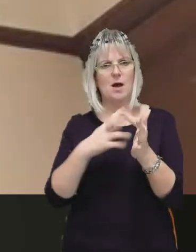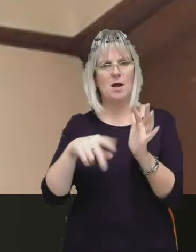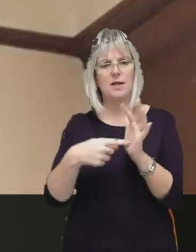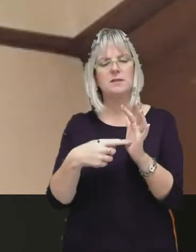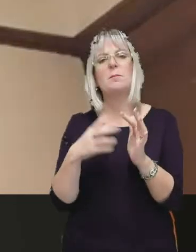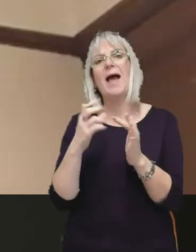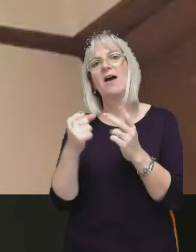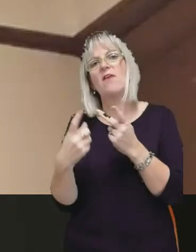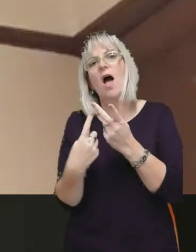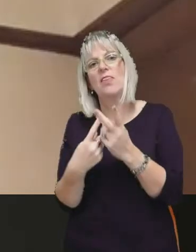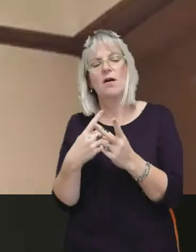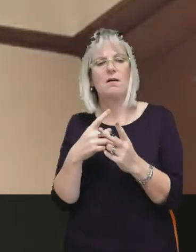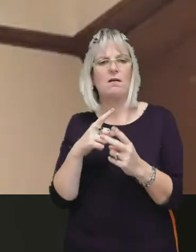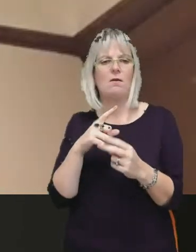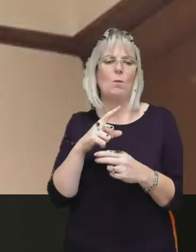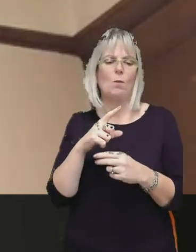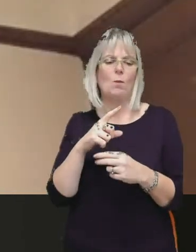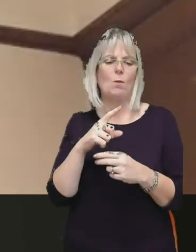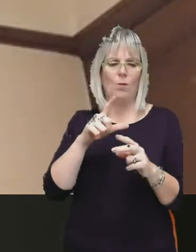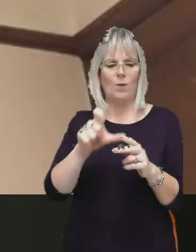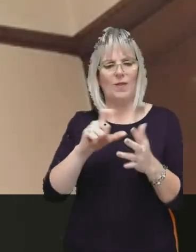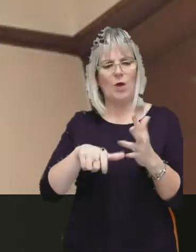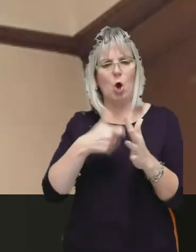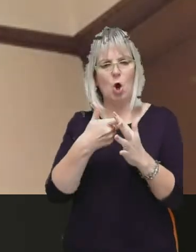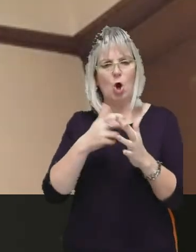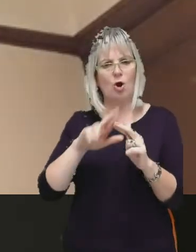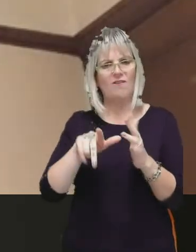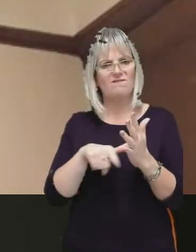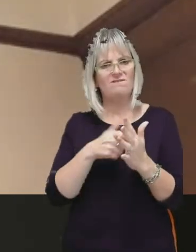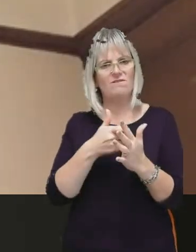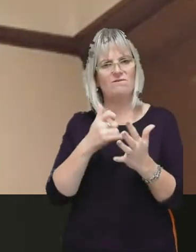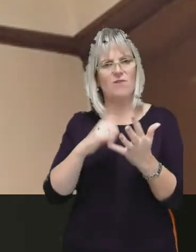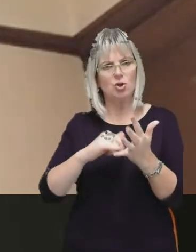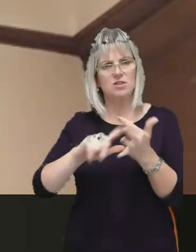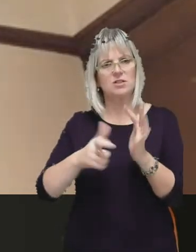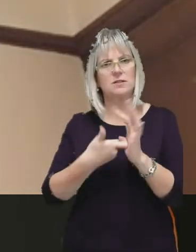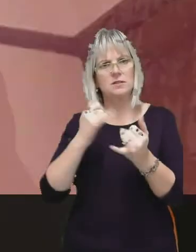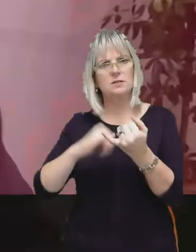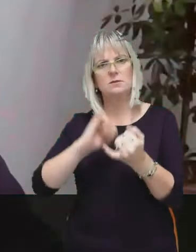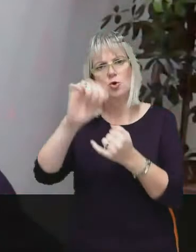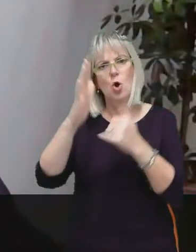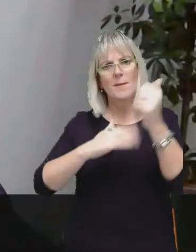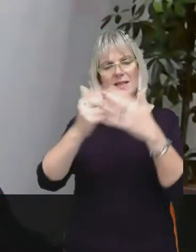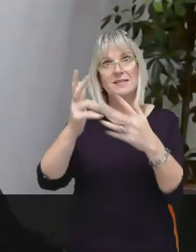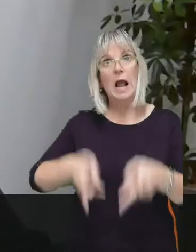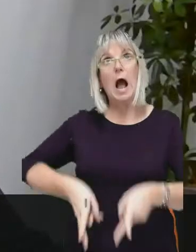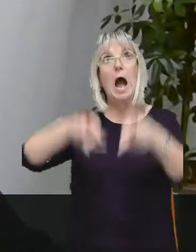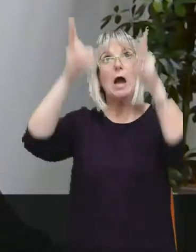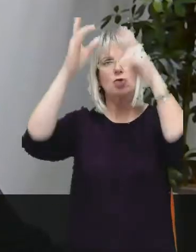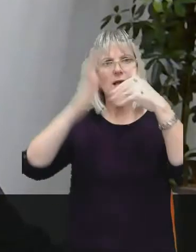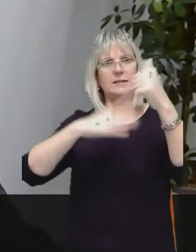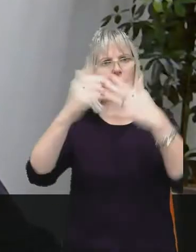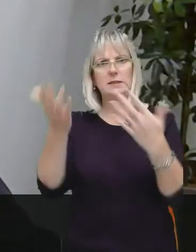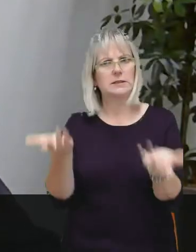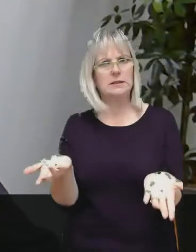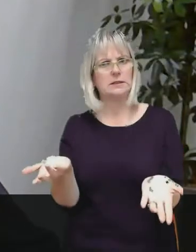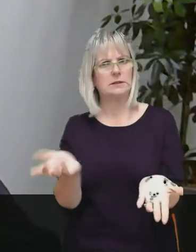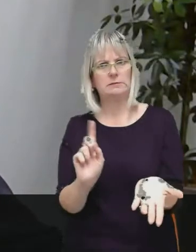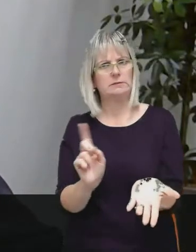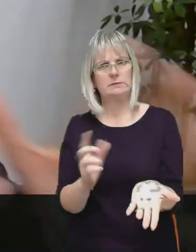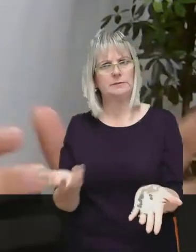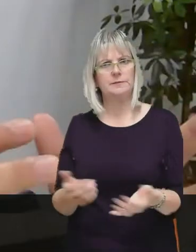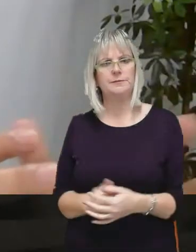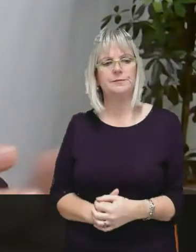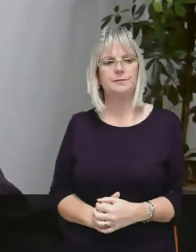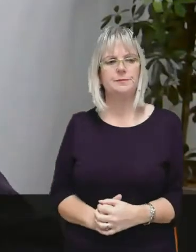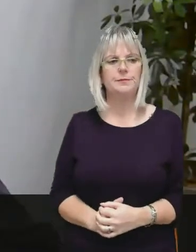Enfield, where you're building high-rise buildings. Okay, thanks, Lindsay. So we, according to